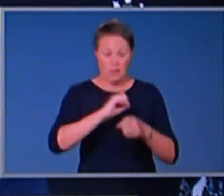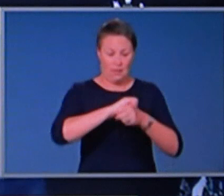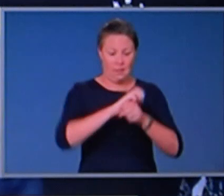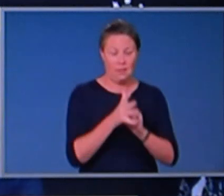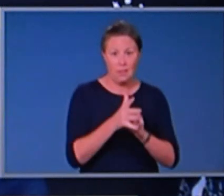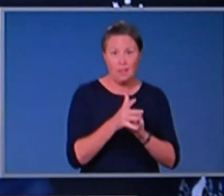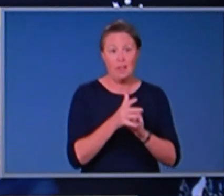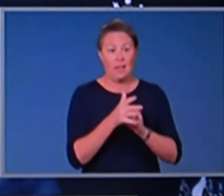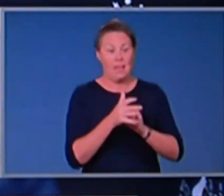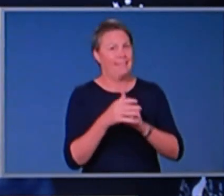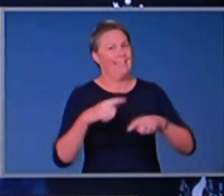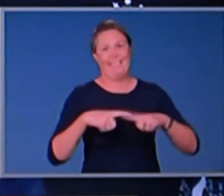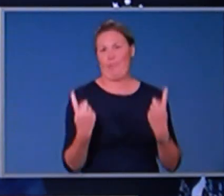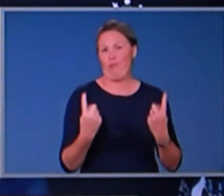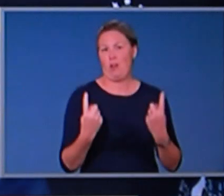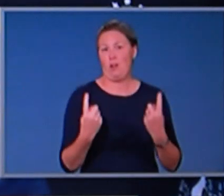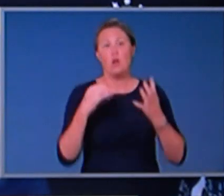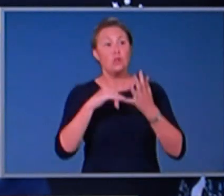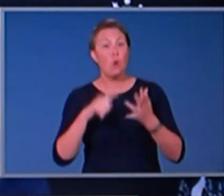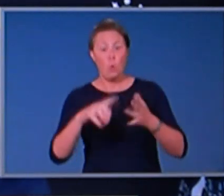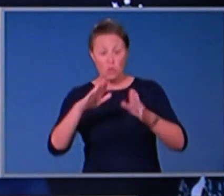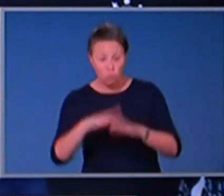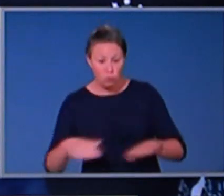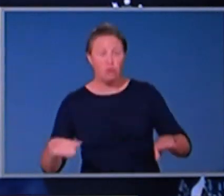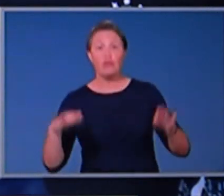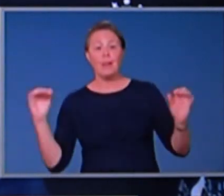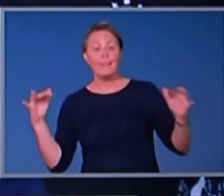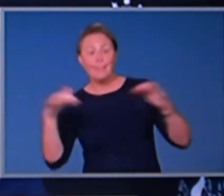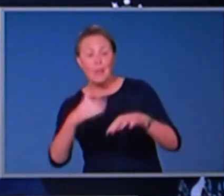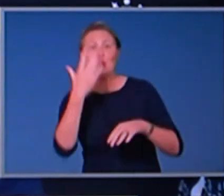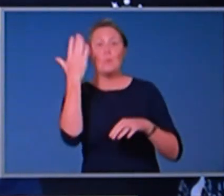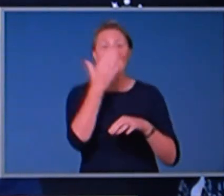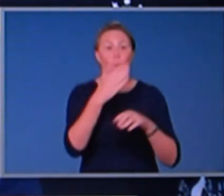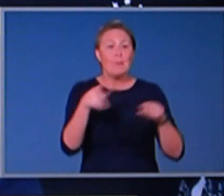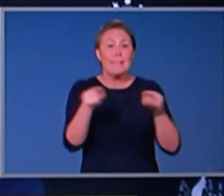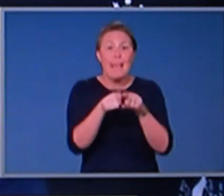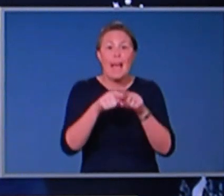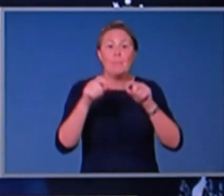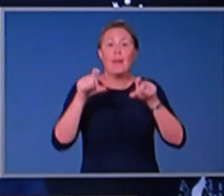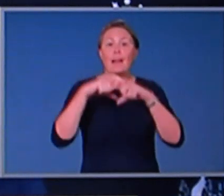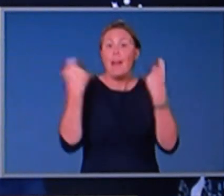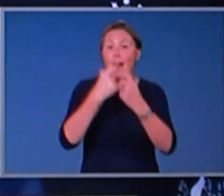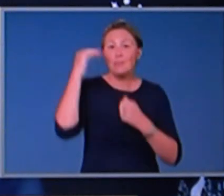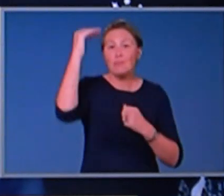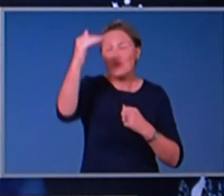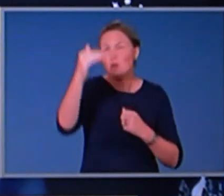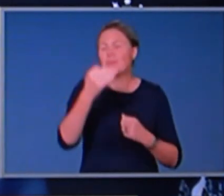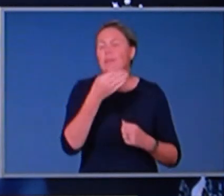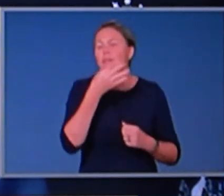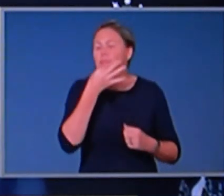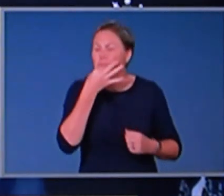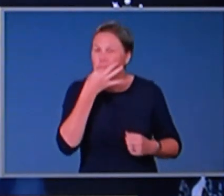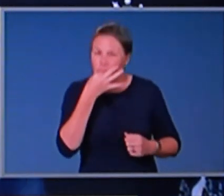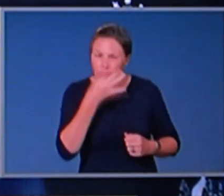of having children together in a classroom is low. Most children who have contracted the virus in Australia